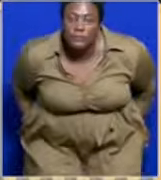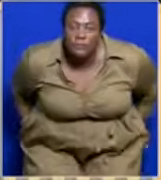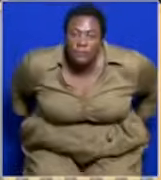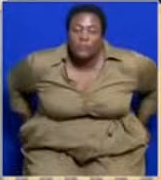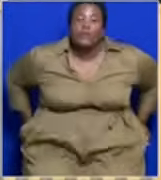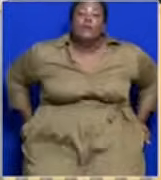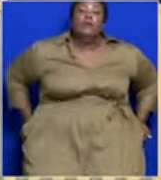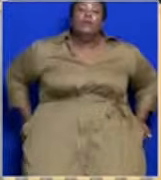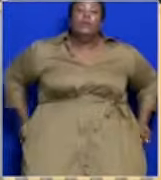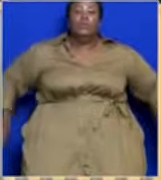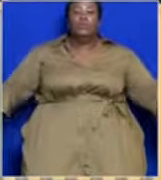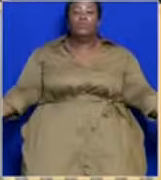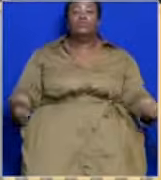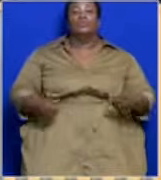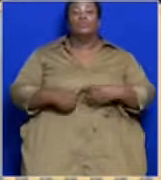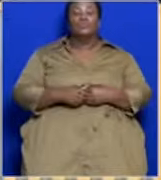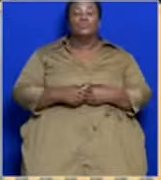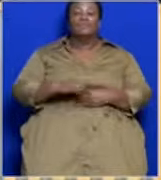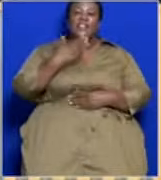Thank you, commissioners.